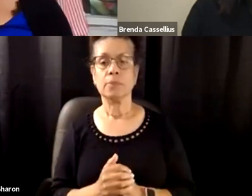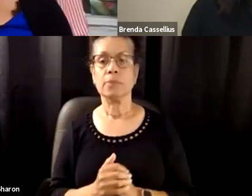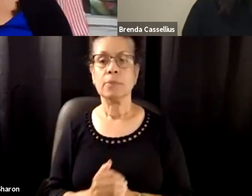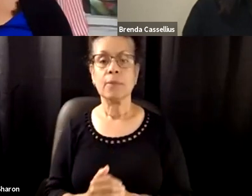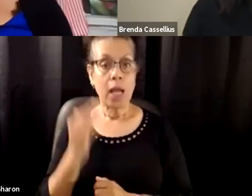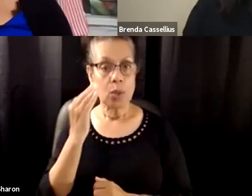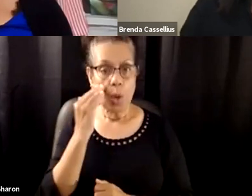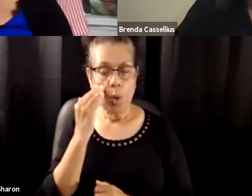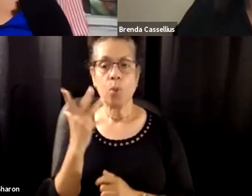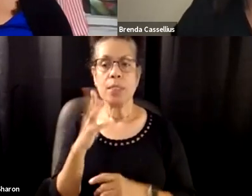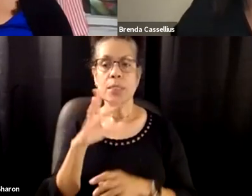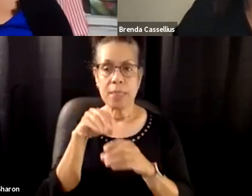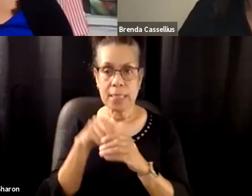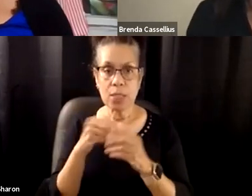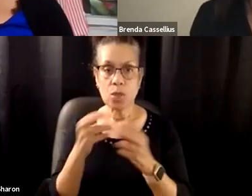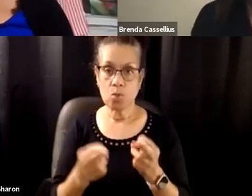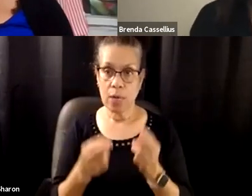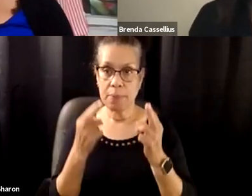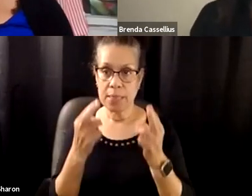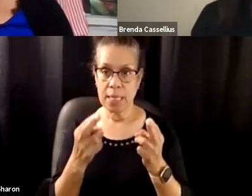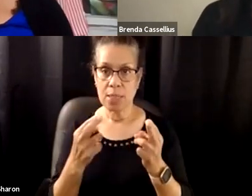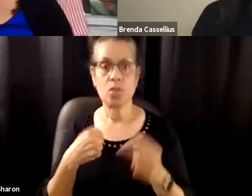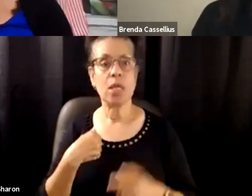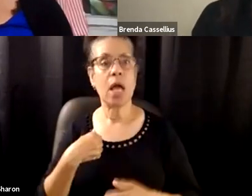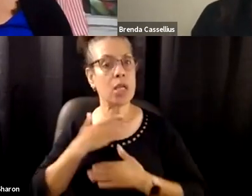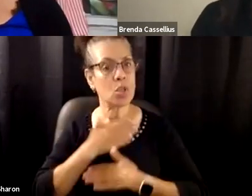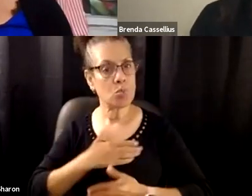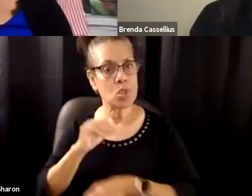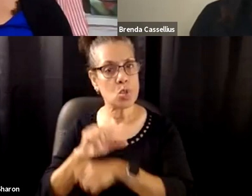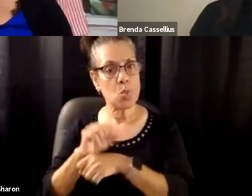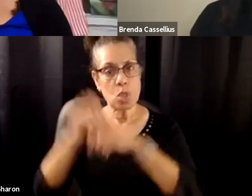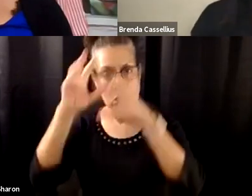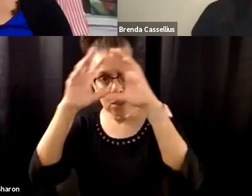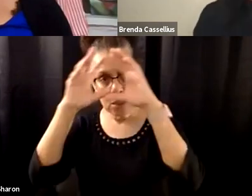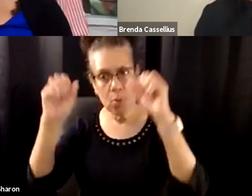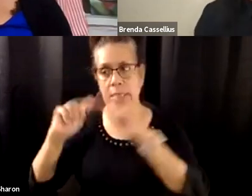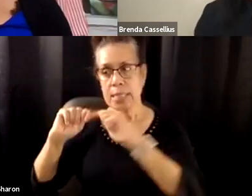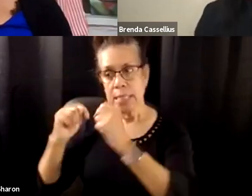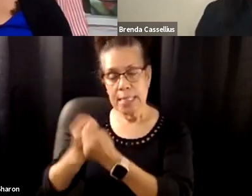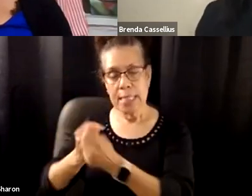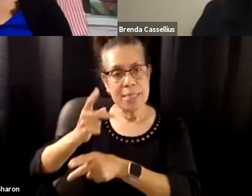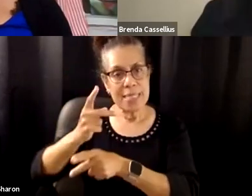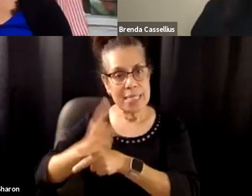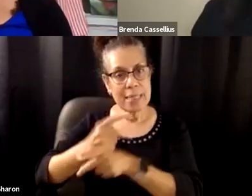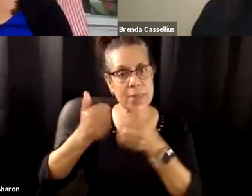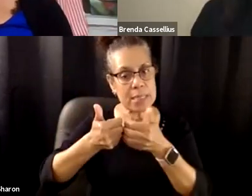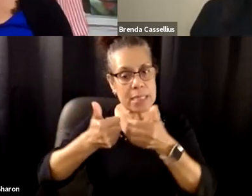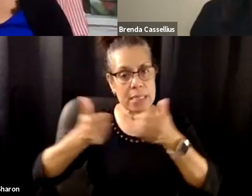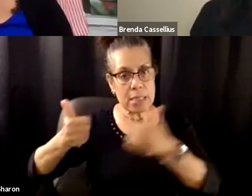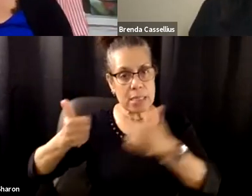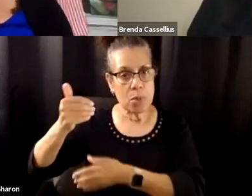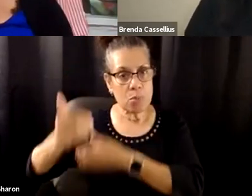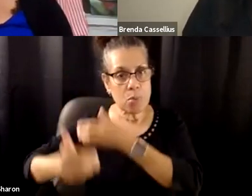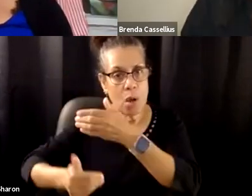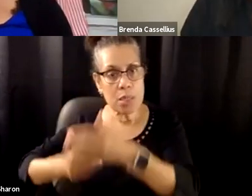incorporated in these recommendations i appreciate the work the superintendent on the team did to keep this on a separate process to have a community